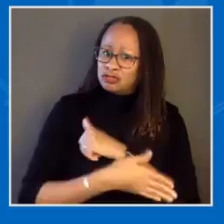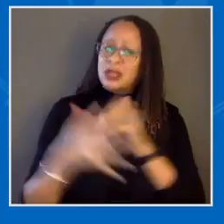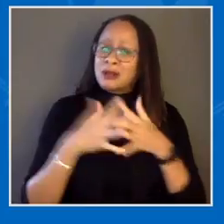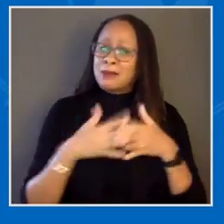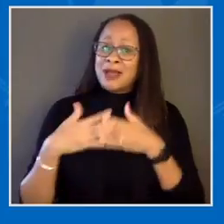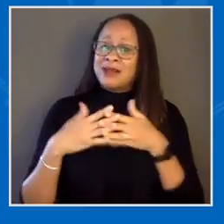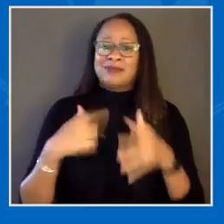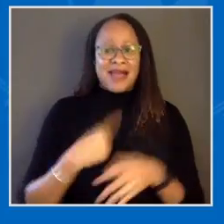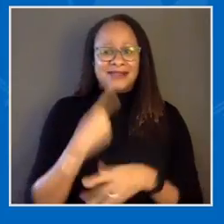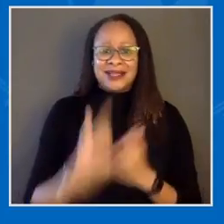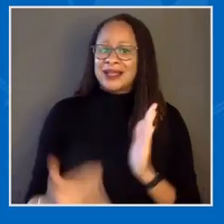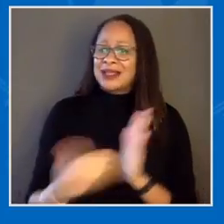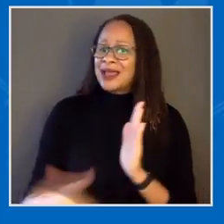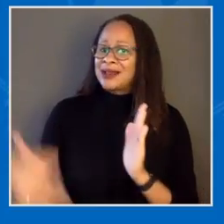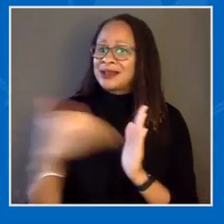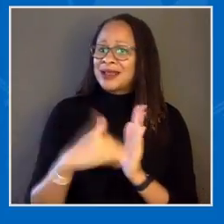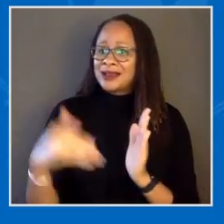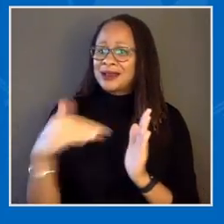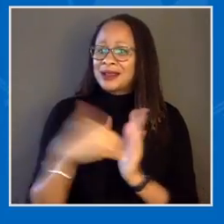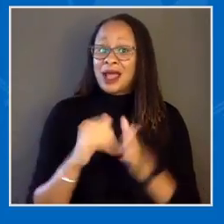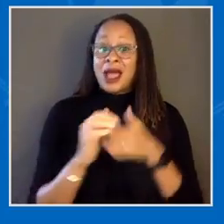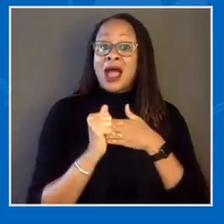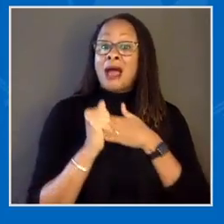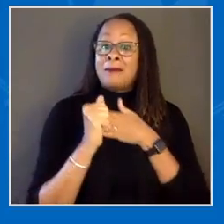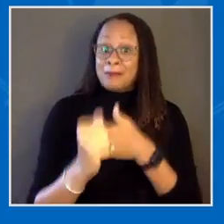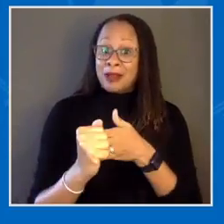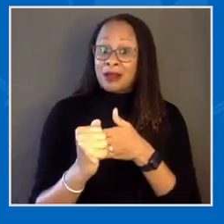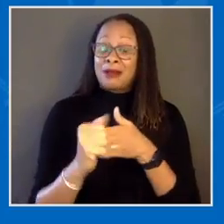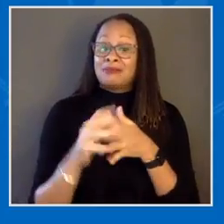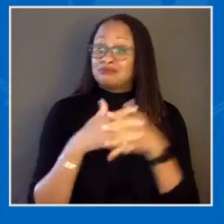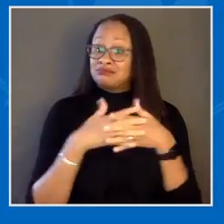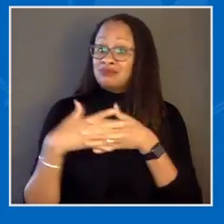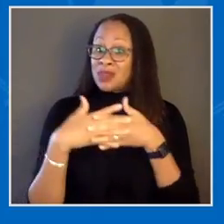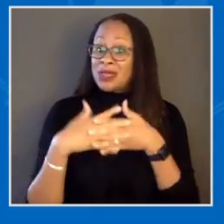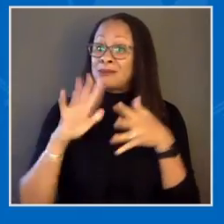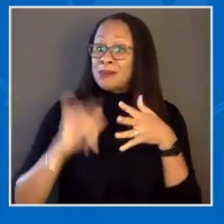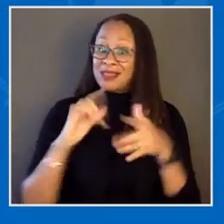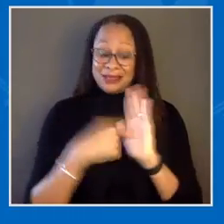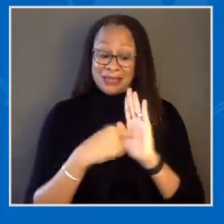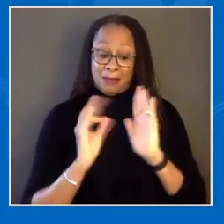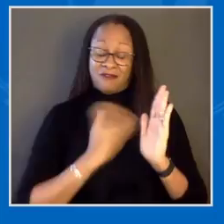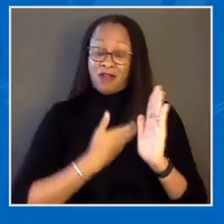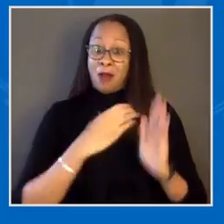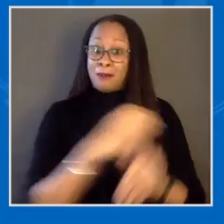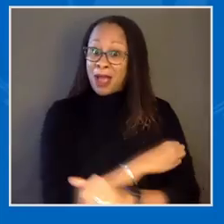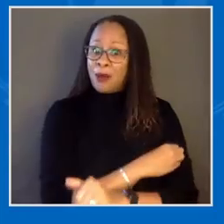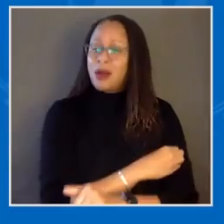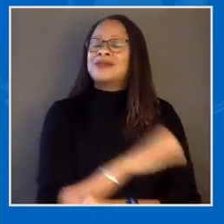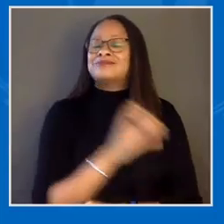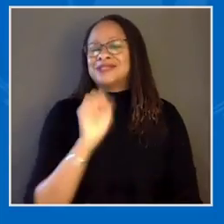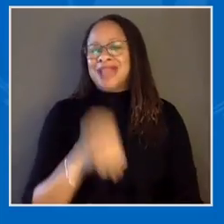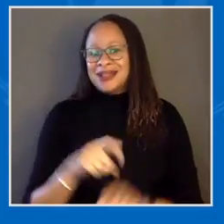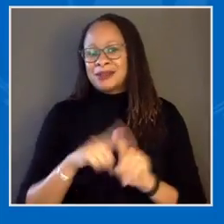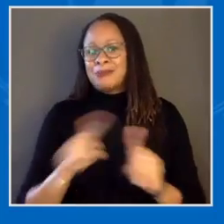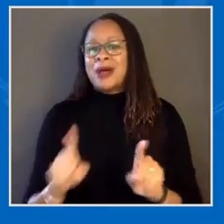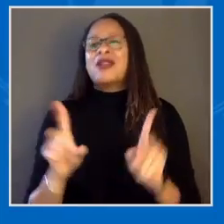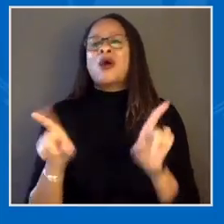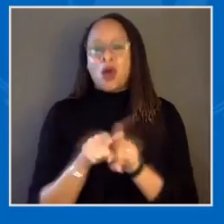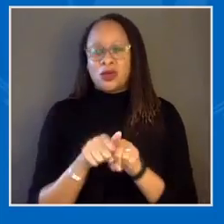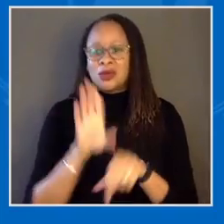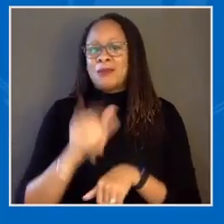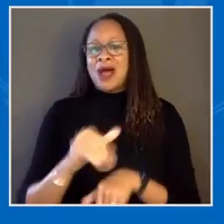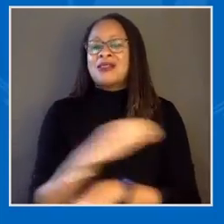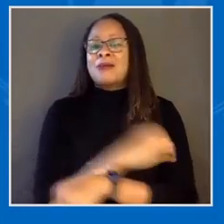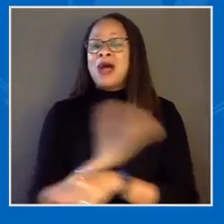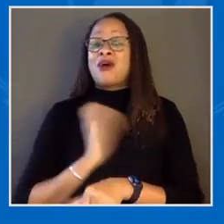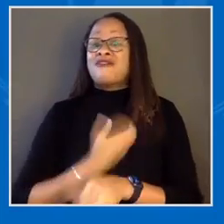said that America leads not only by the example of our power, but by the power of our example. And I'm